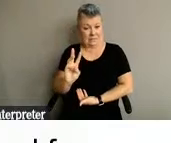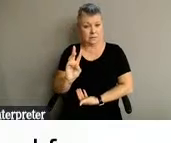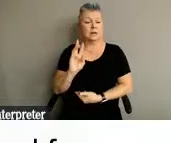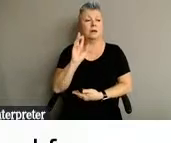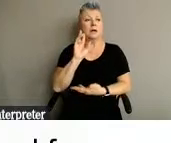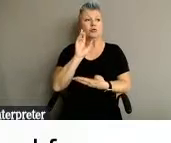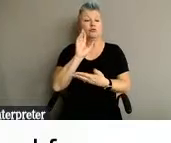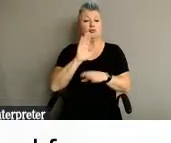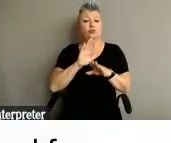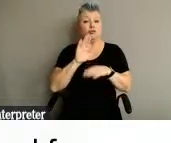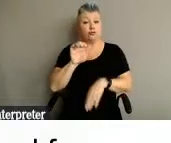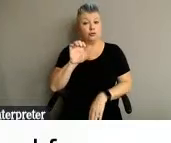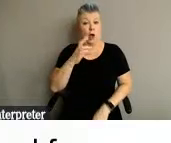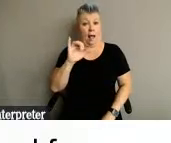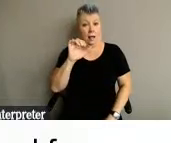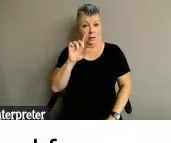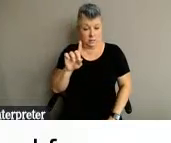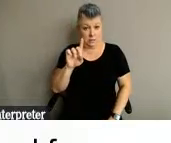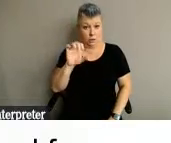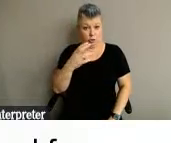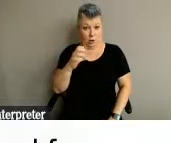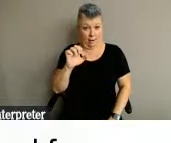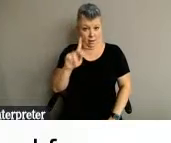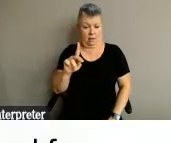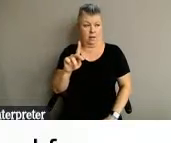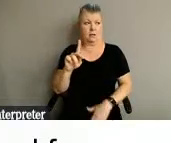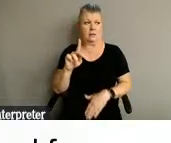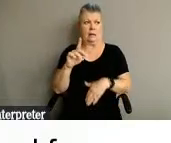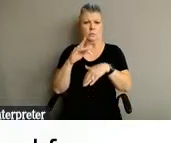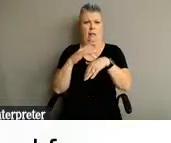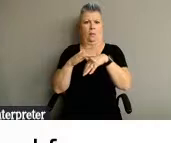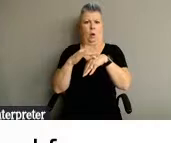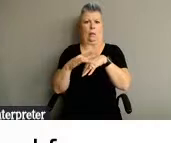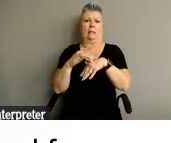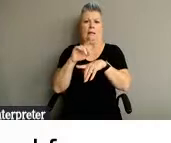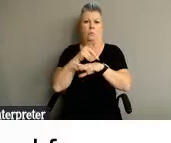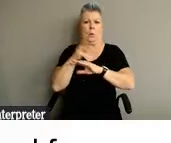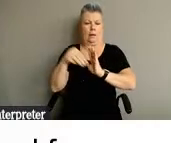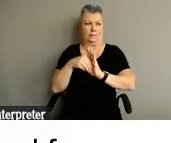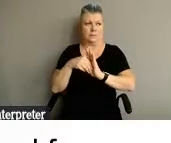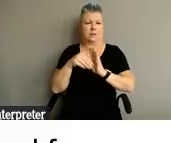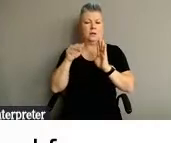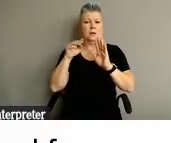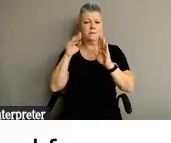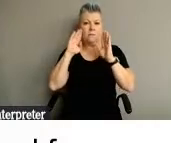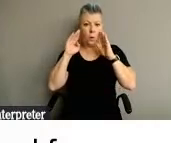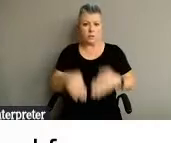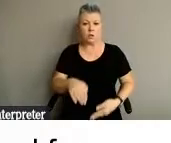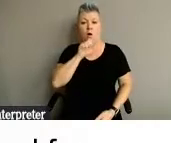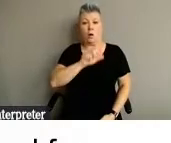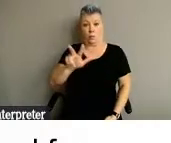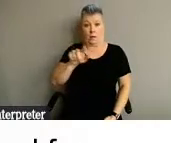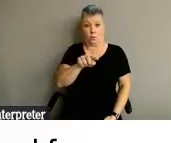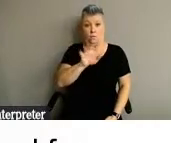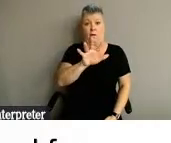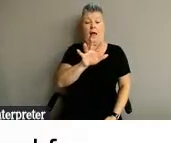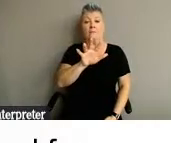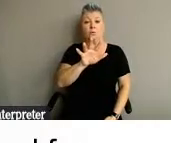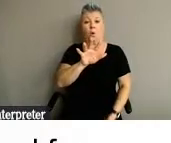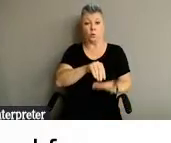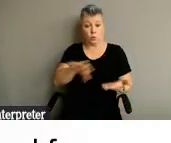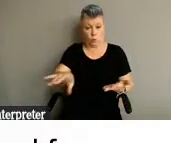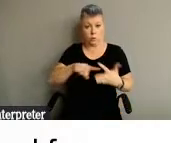early childhood service supporting for 3 to 4-year-old students with disabilities, was created by